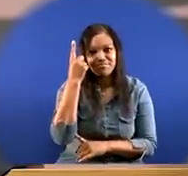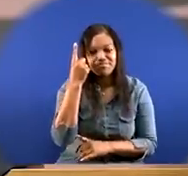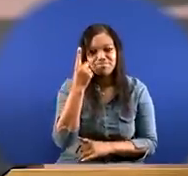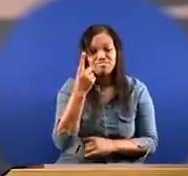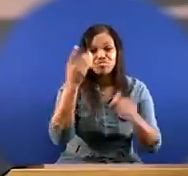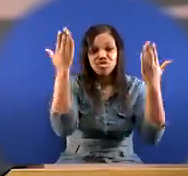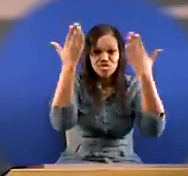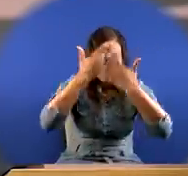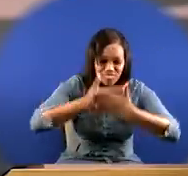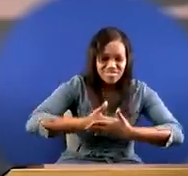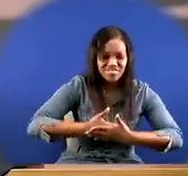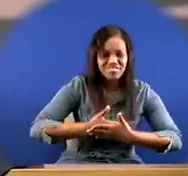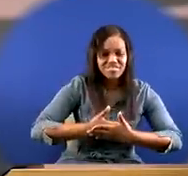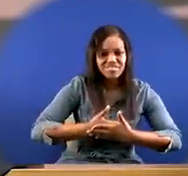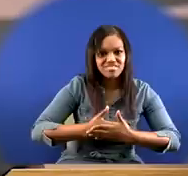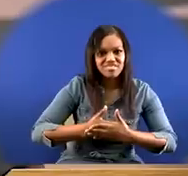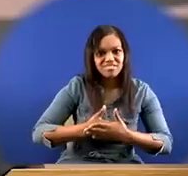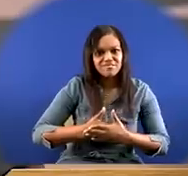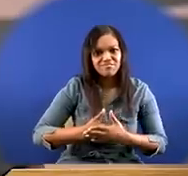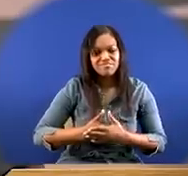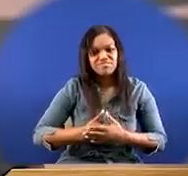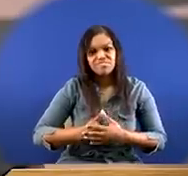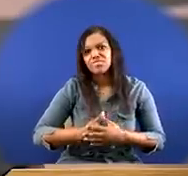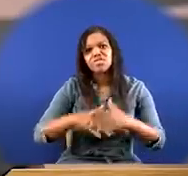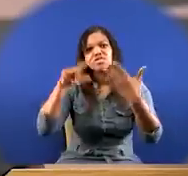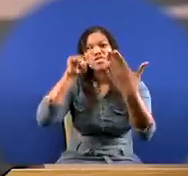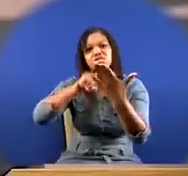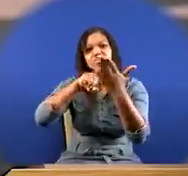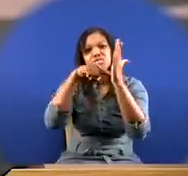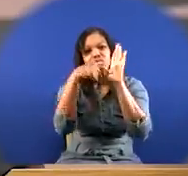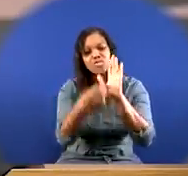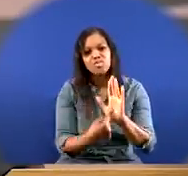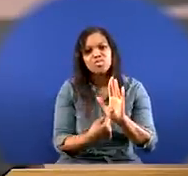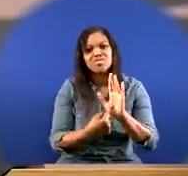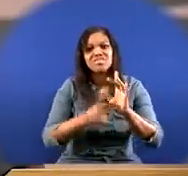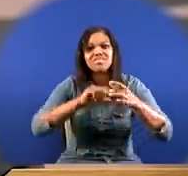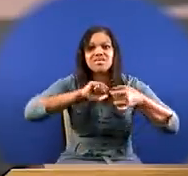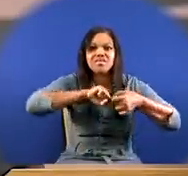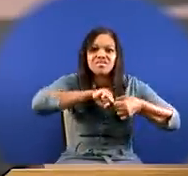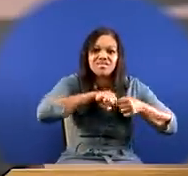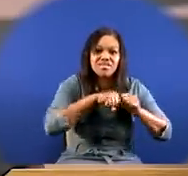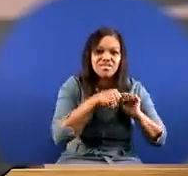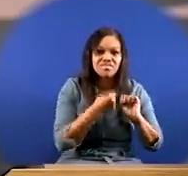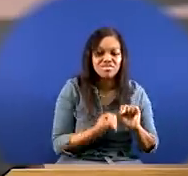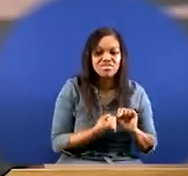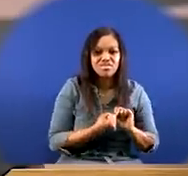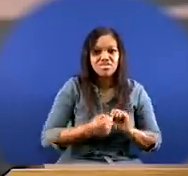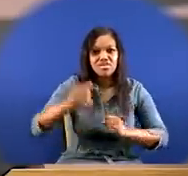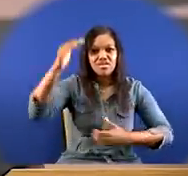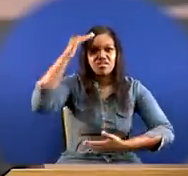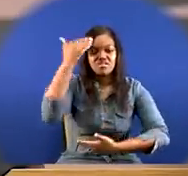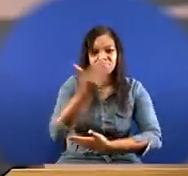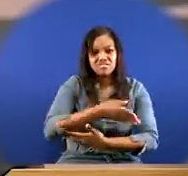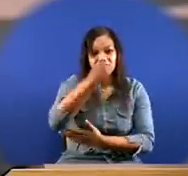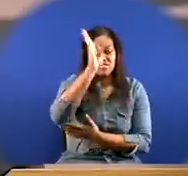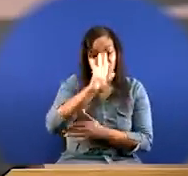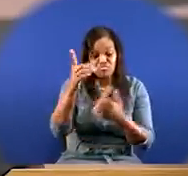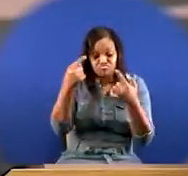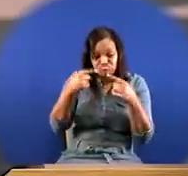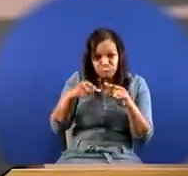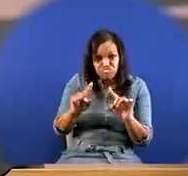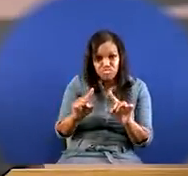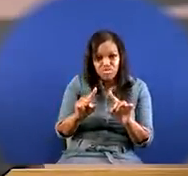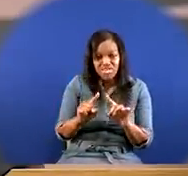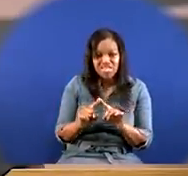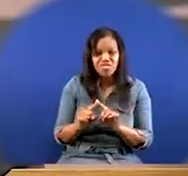The darkness veiled the anguish of the Son of God while he was